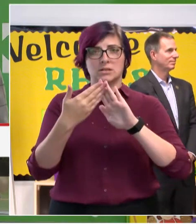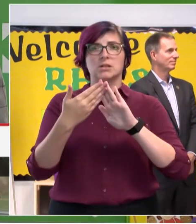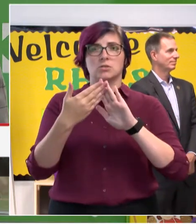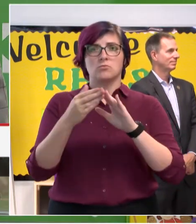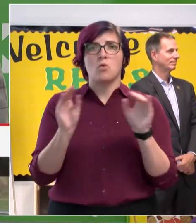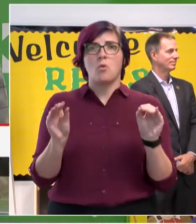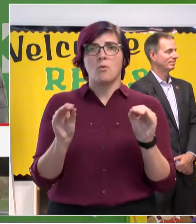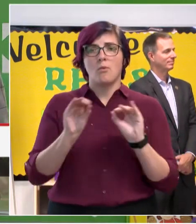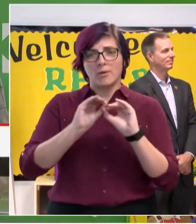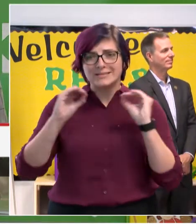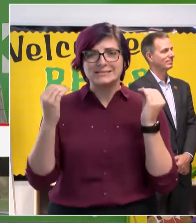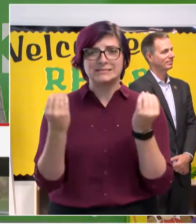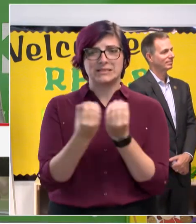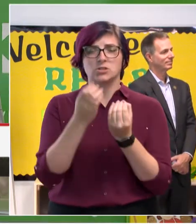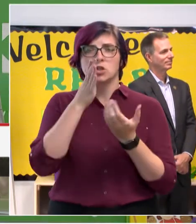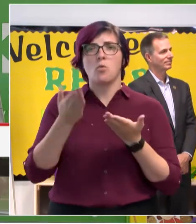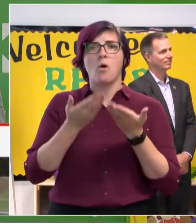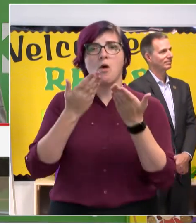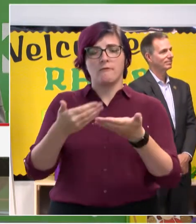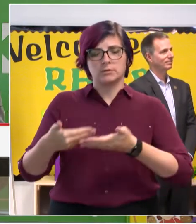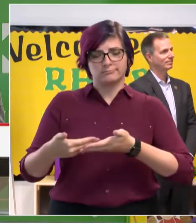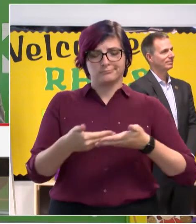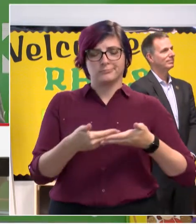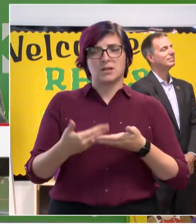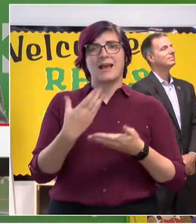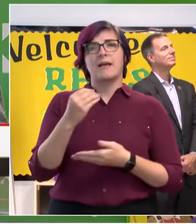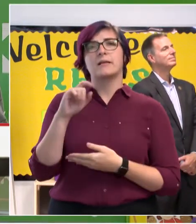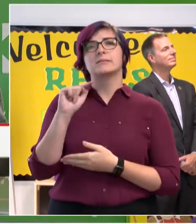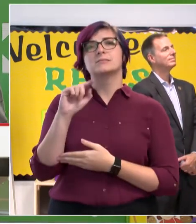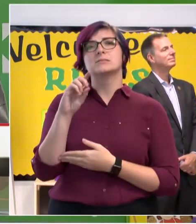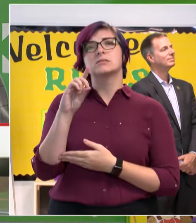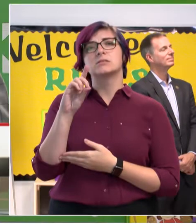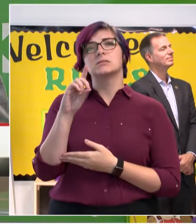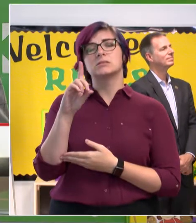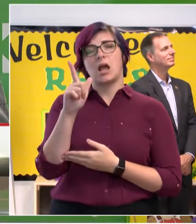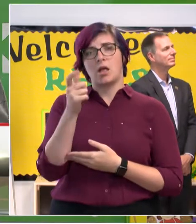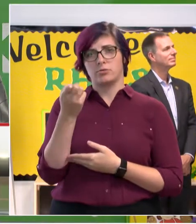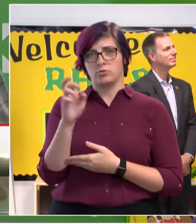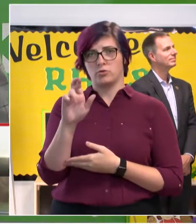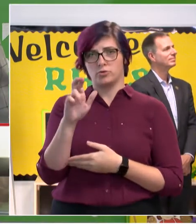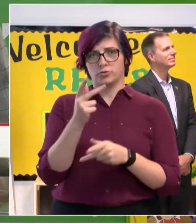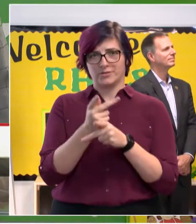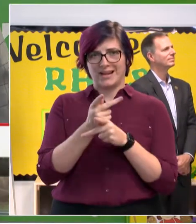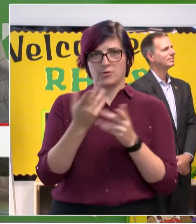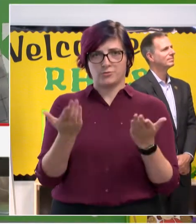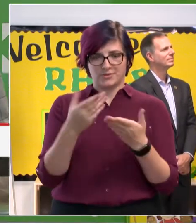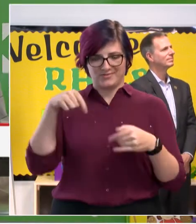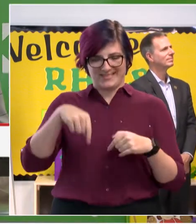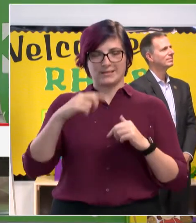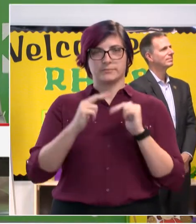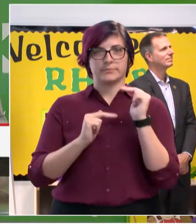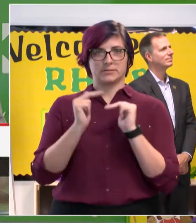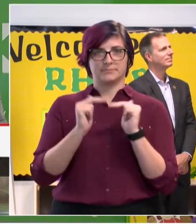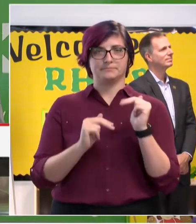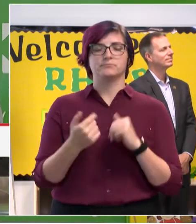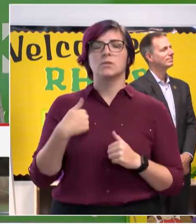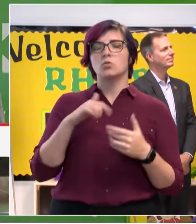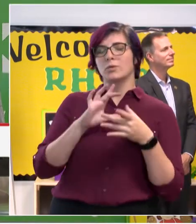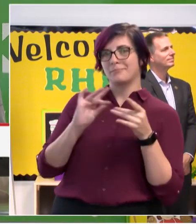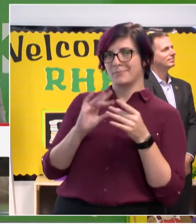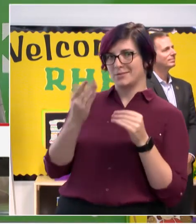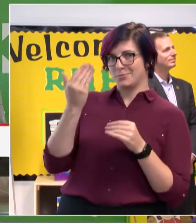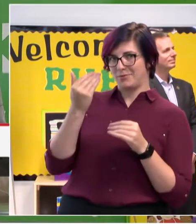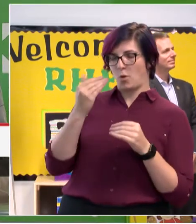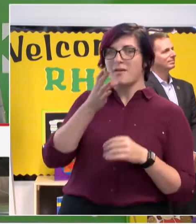offers toddler child care here in this building. So we've said before, and our parents confirm, that we have